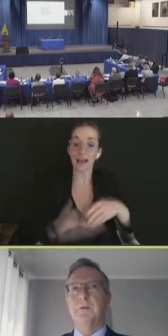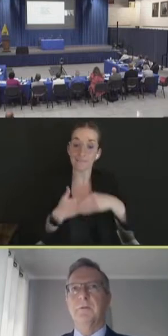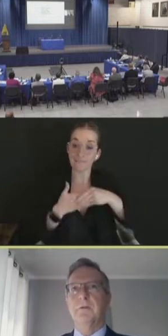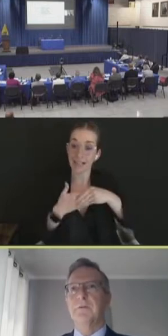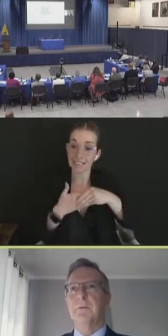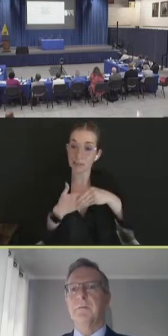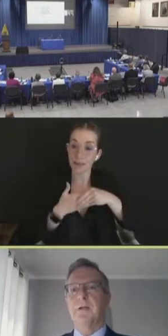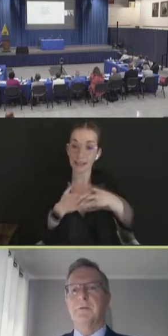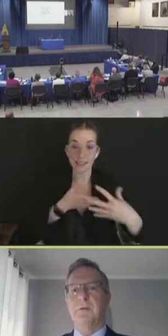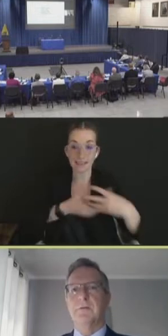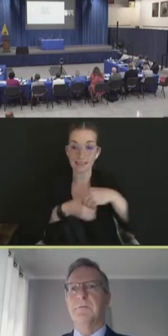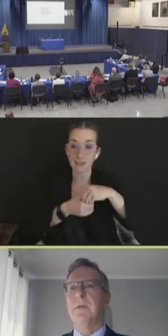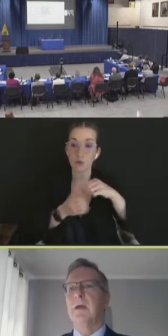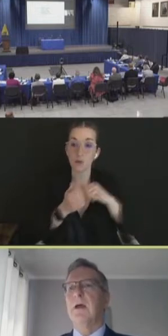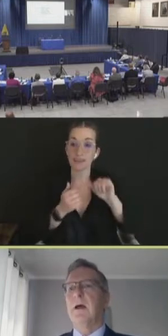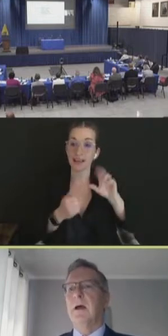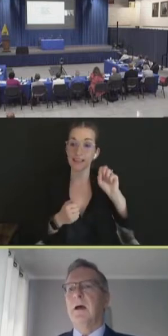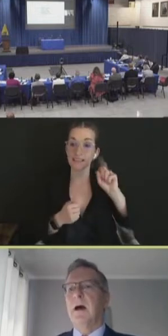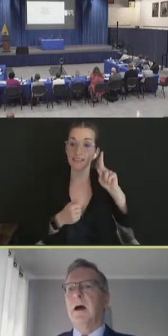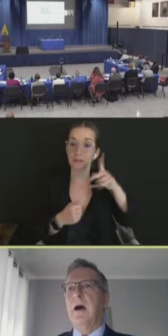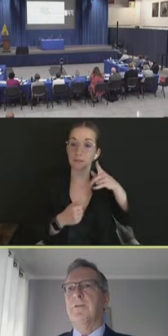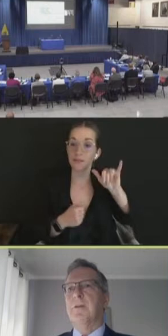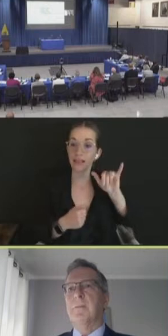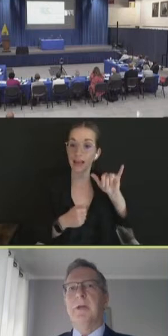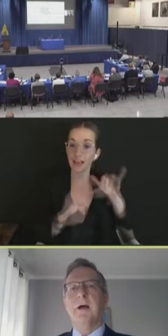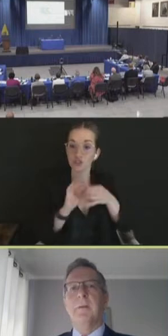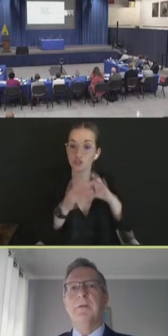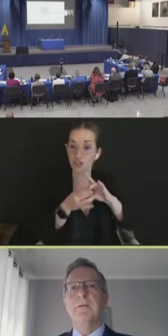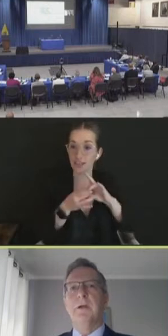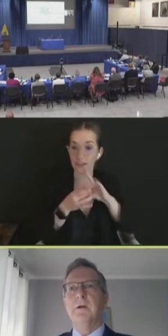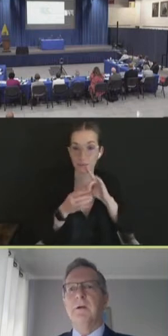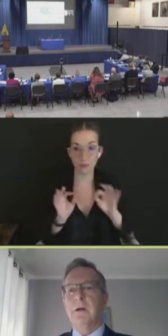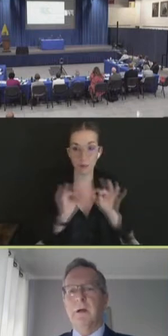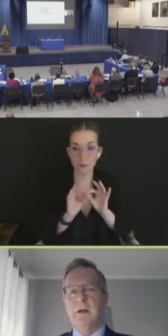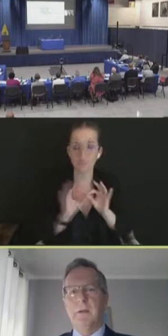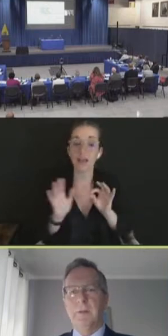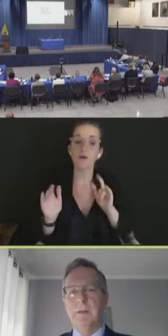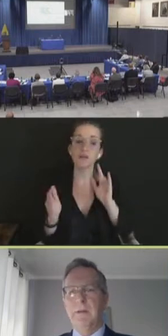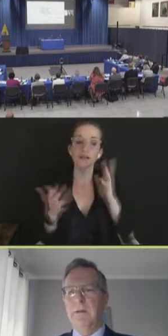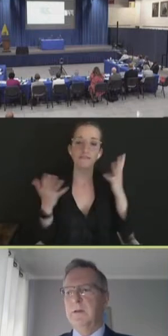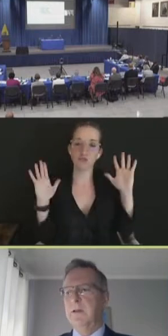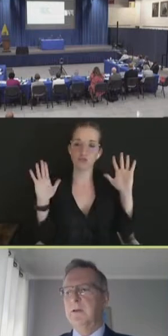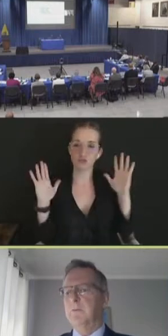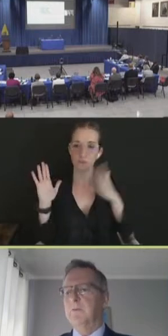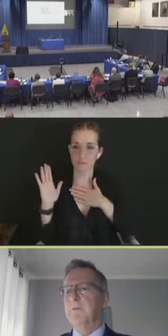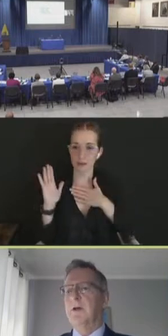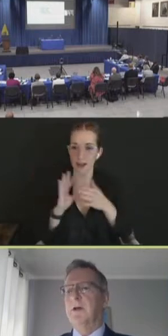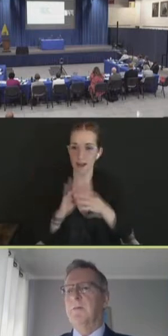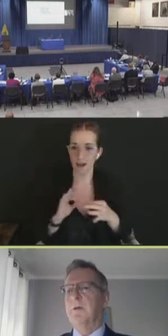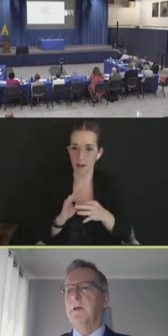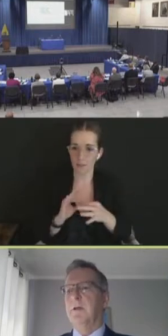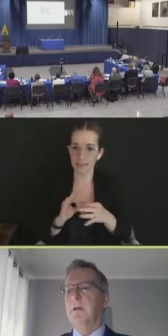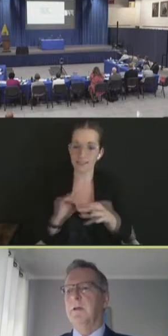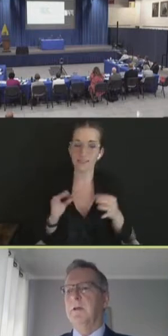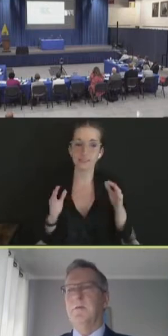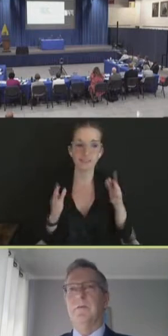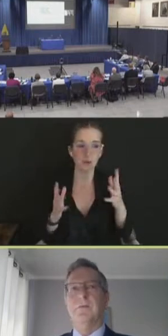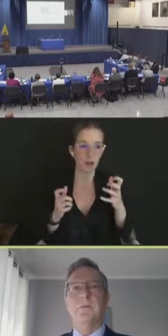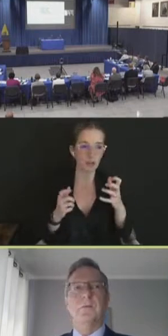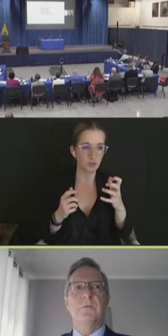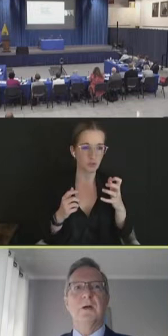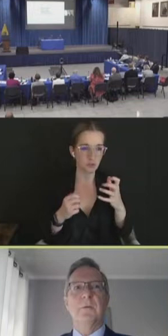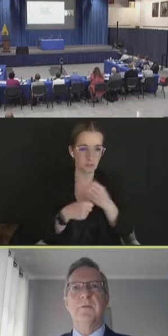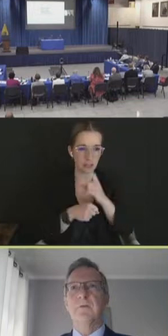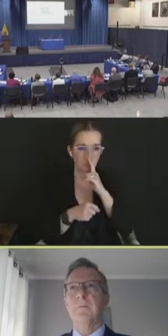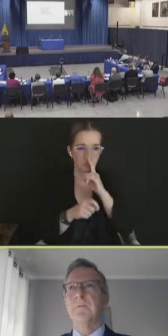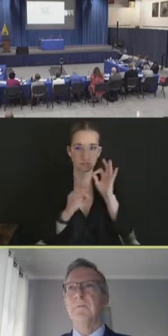into those supply chains. I'll stop my comments there in interest of time and in deference